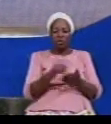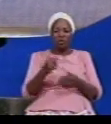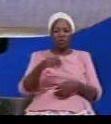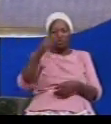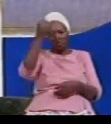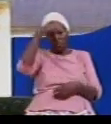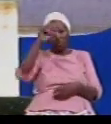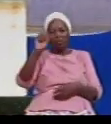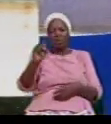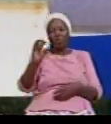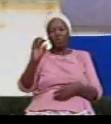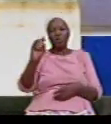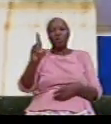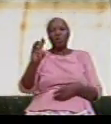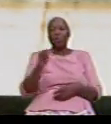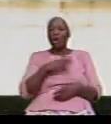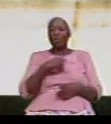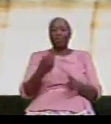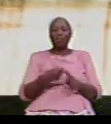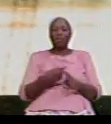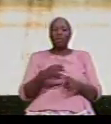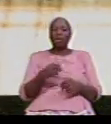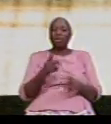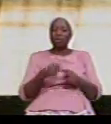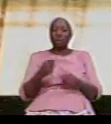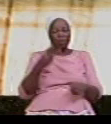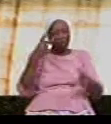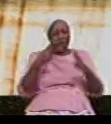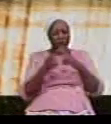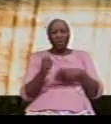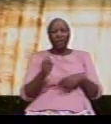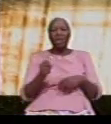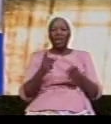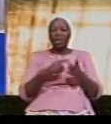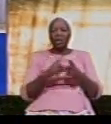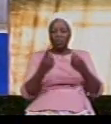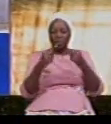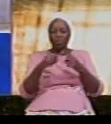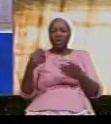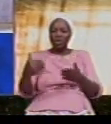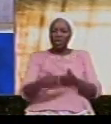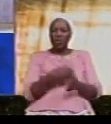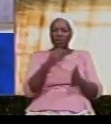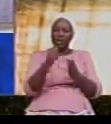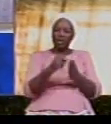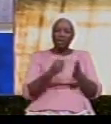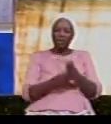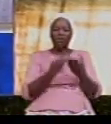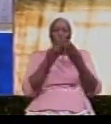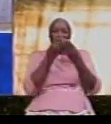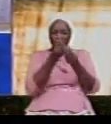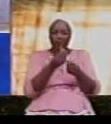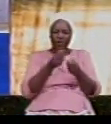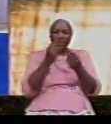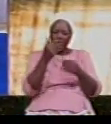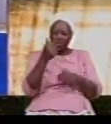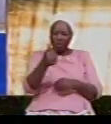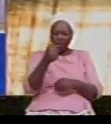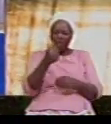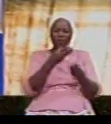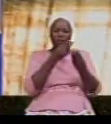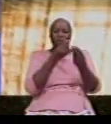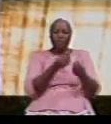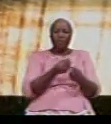prophets, minor prophets, feed yourself. And then you come to the New Testament, feed